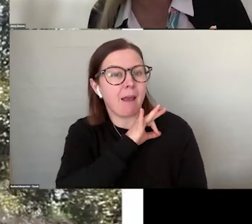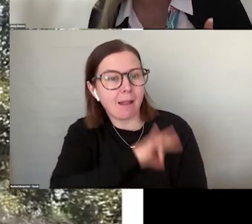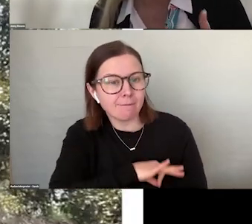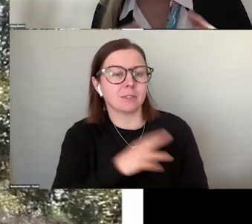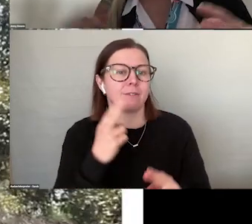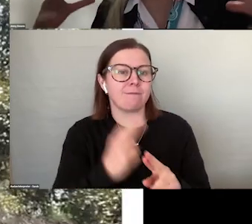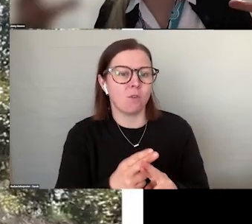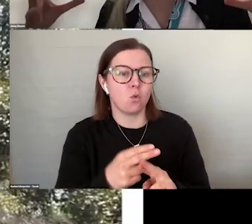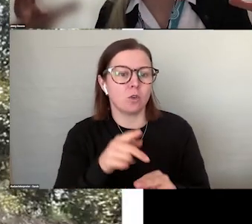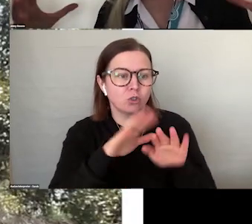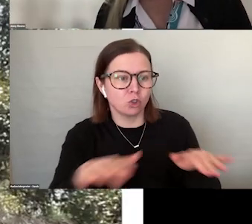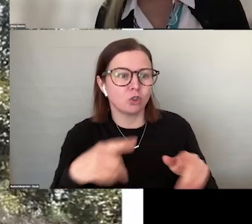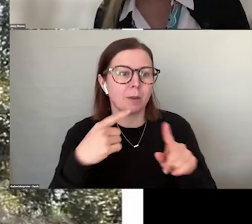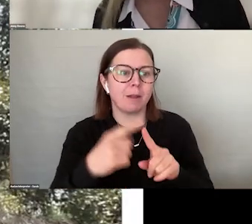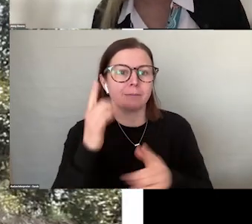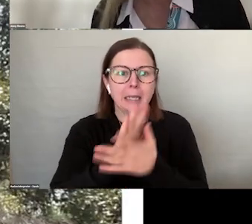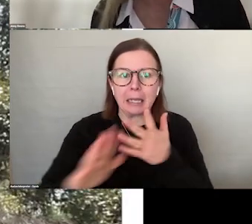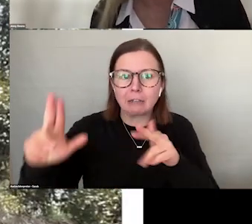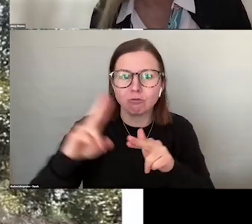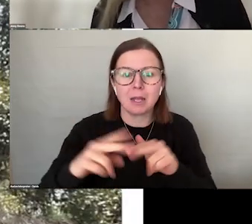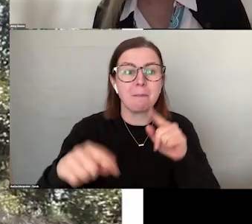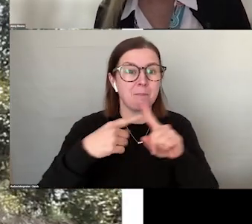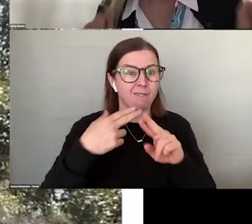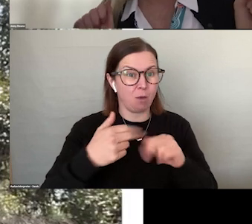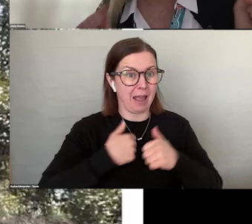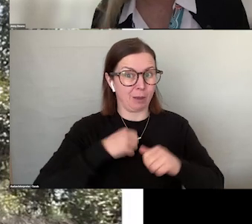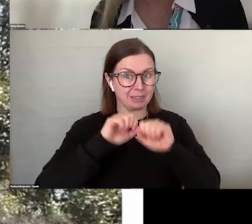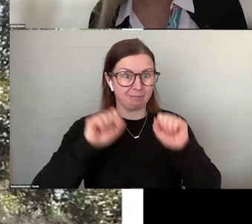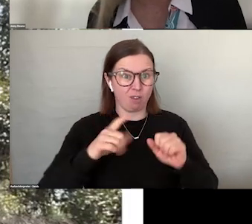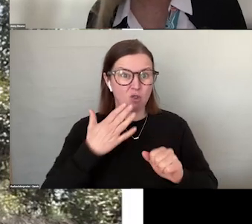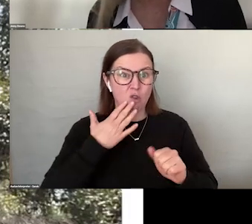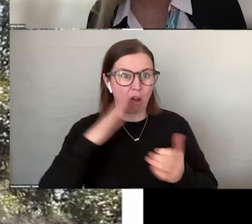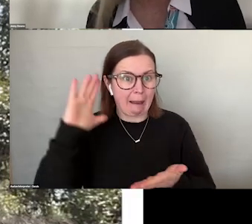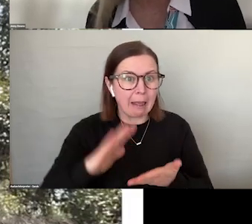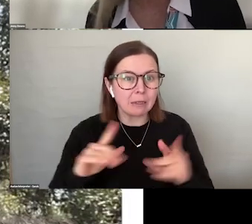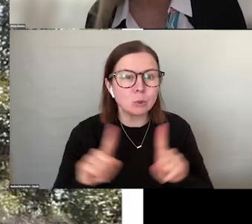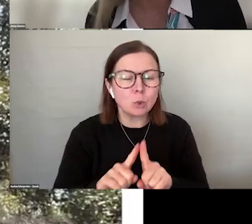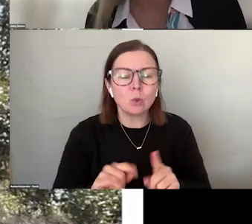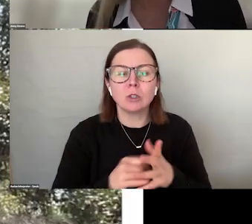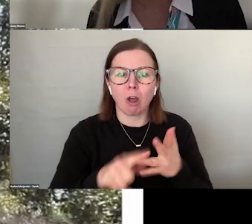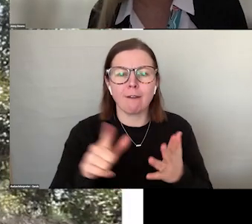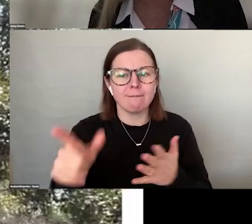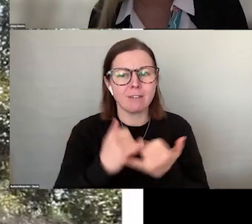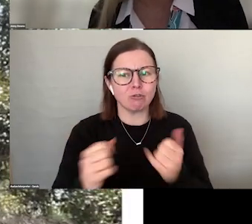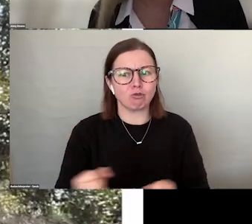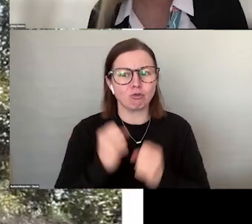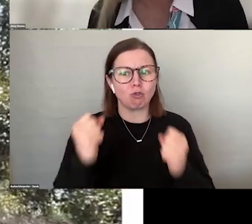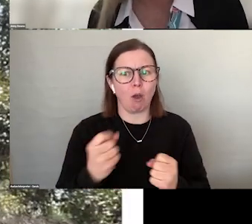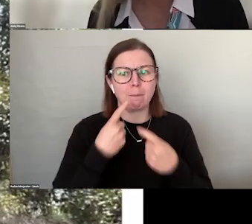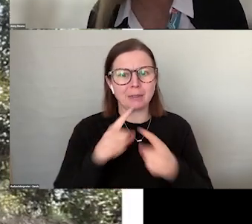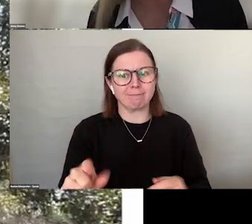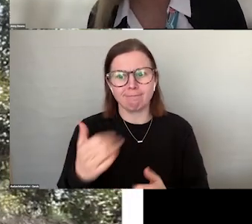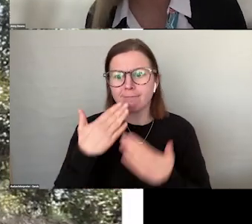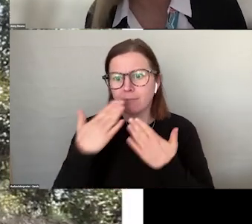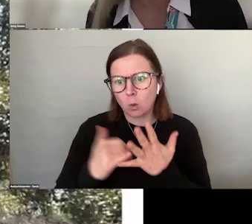to parents, and to our system, it costs less. So they're very, very strong and powerful messages, Susan. Thank you